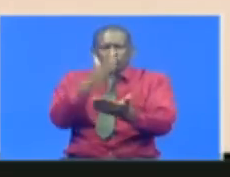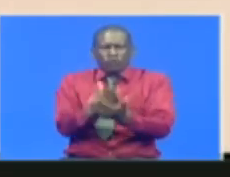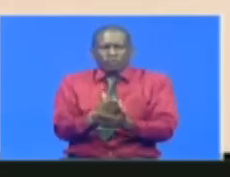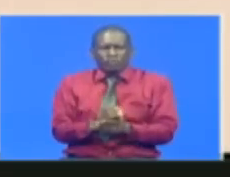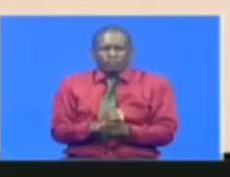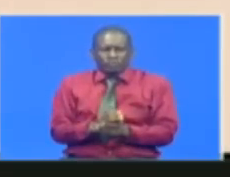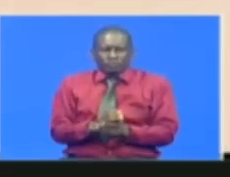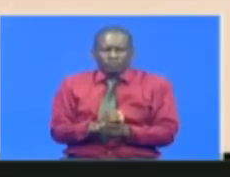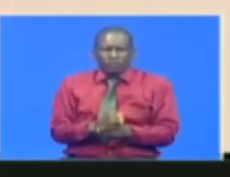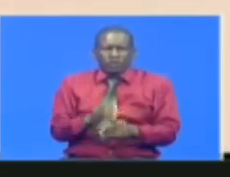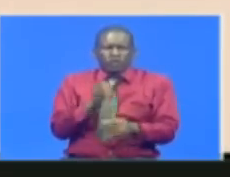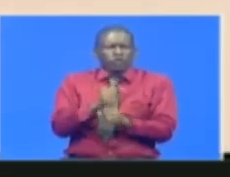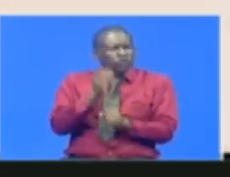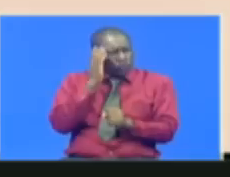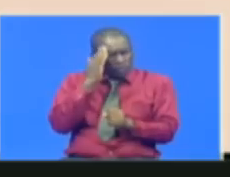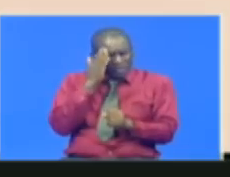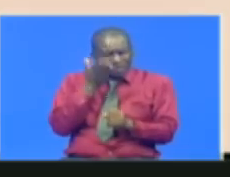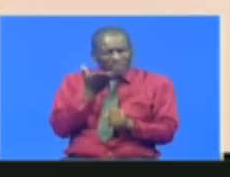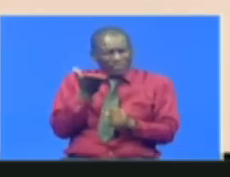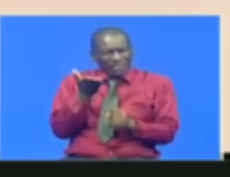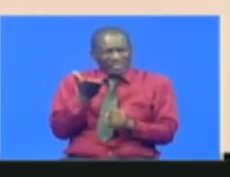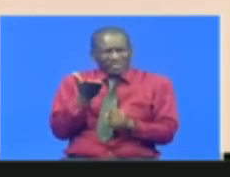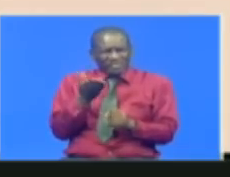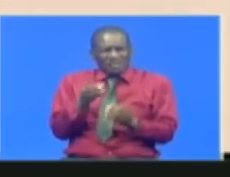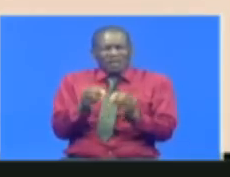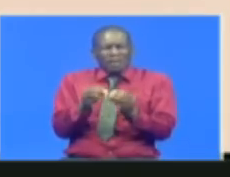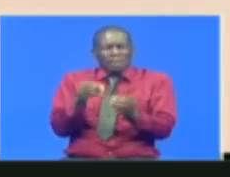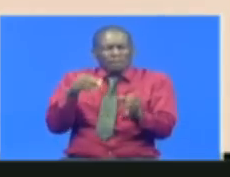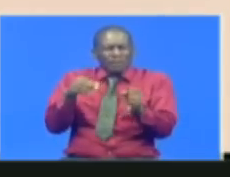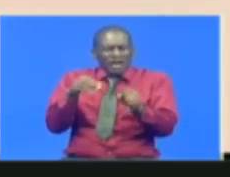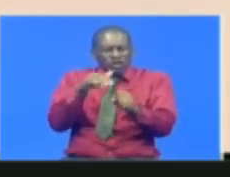this very quantitative, rapid expansion